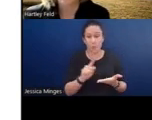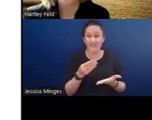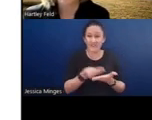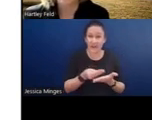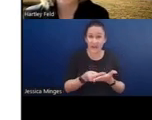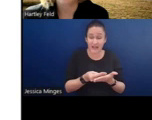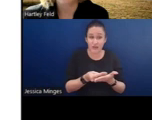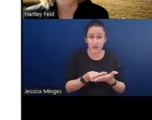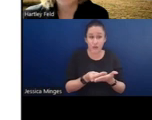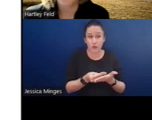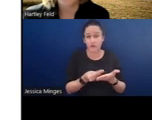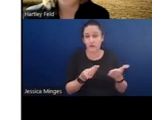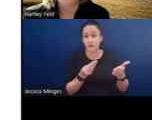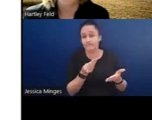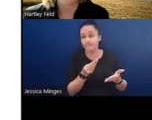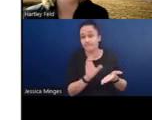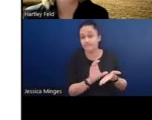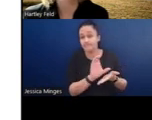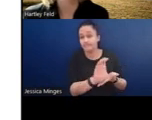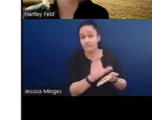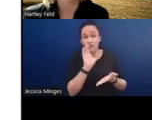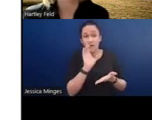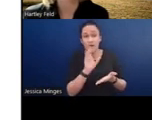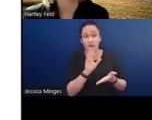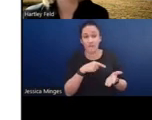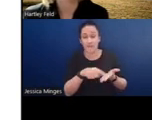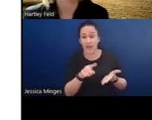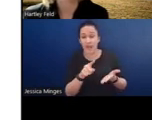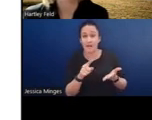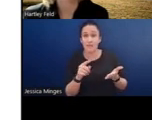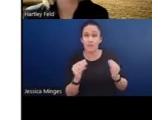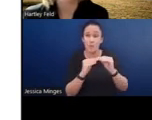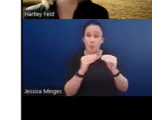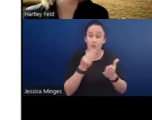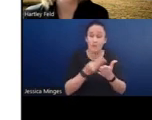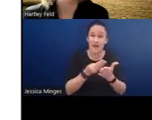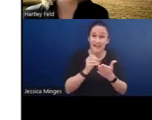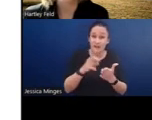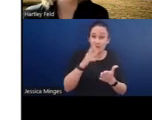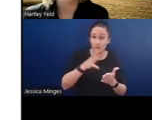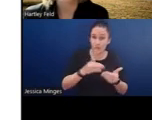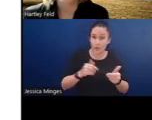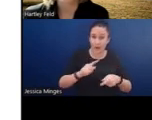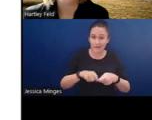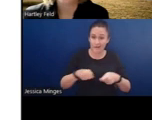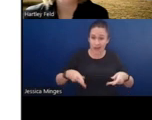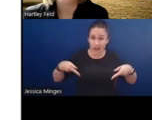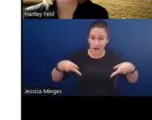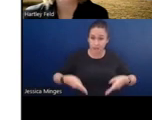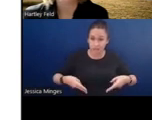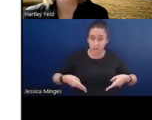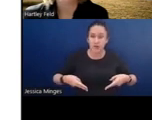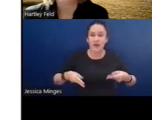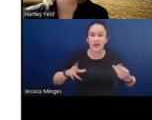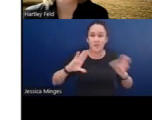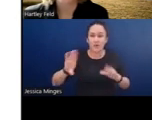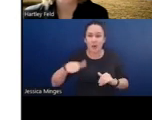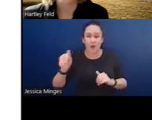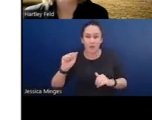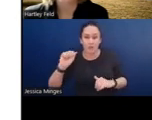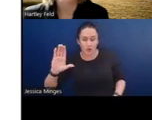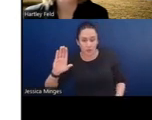pay women more money to have their tubes tied or to be sterilized than they do to use other methods of birth